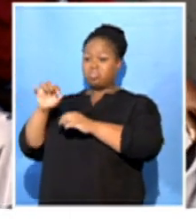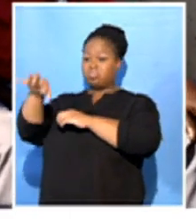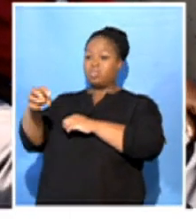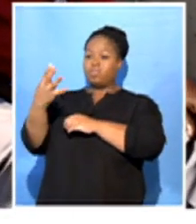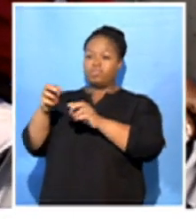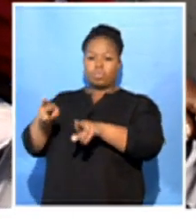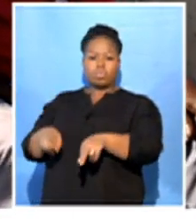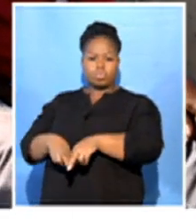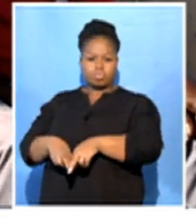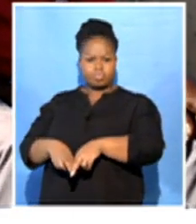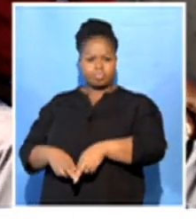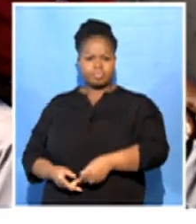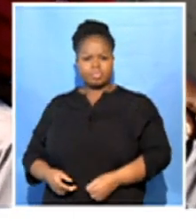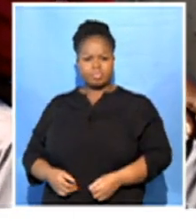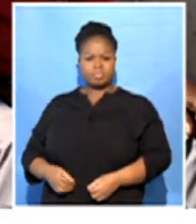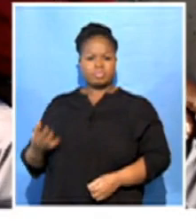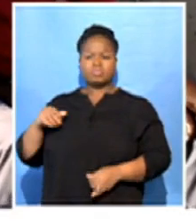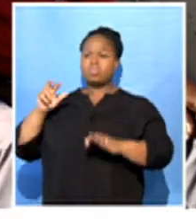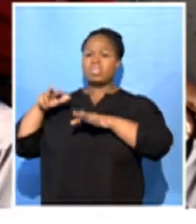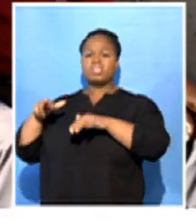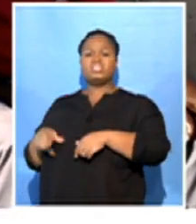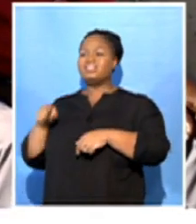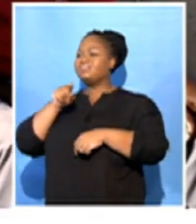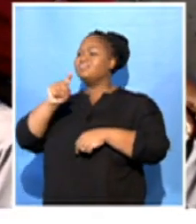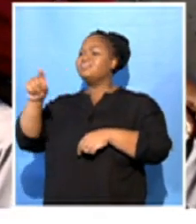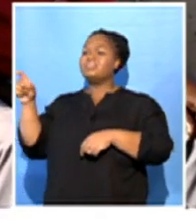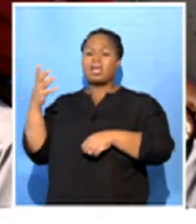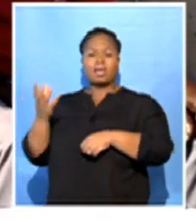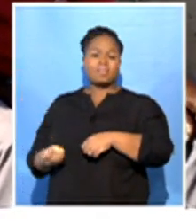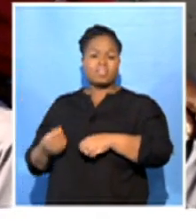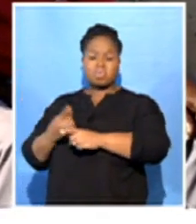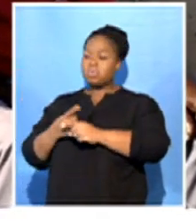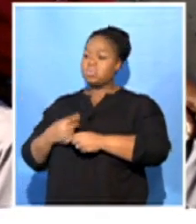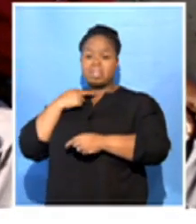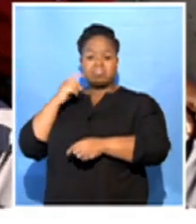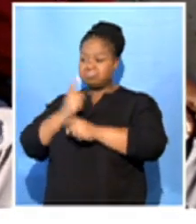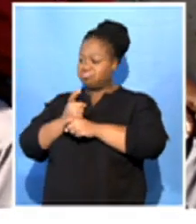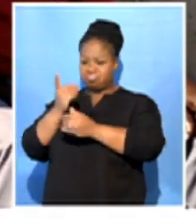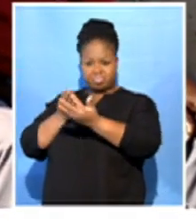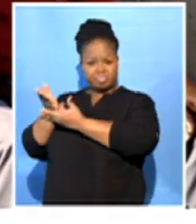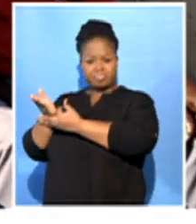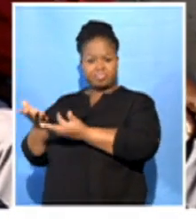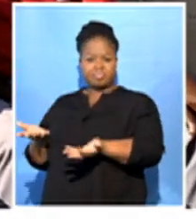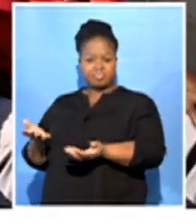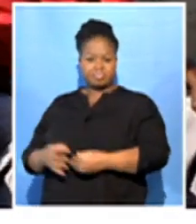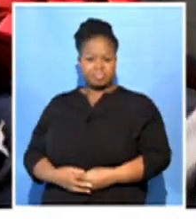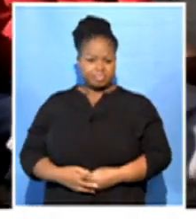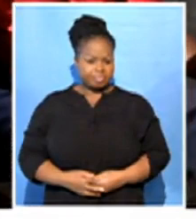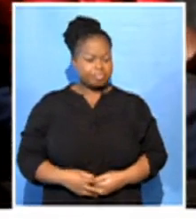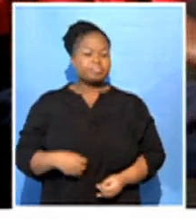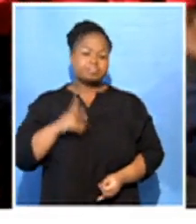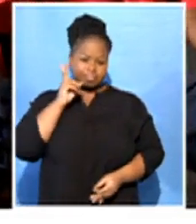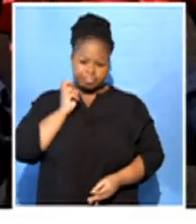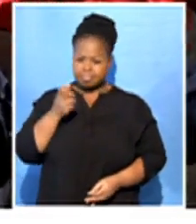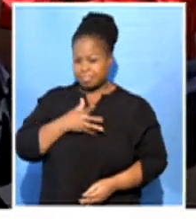o4 rooms ziko 18 o18 abafuni singene pha. Makhe ndive umakhulu